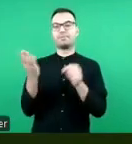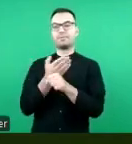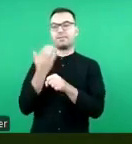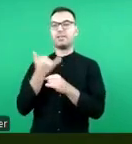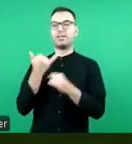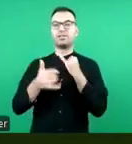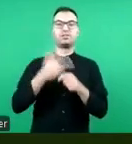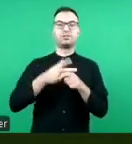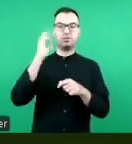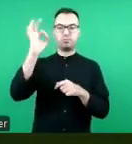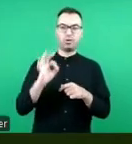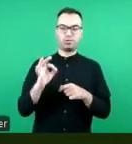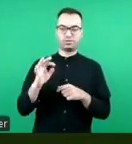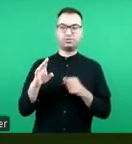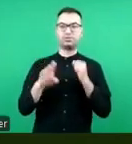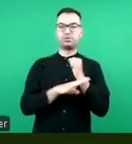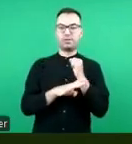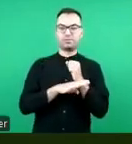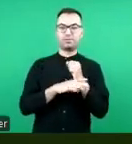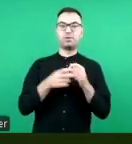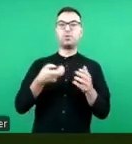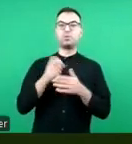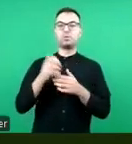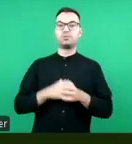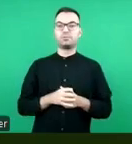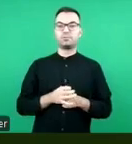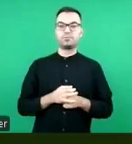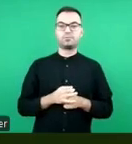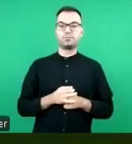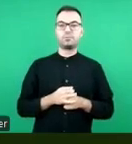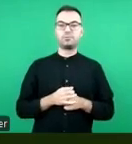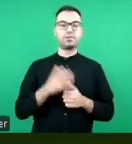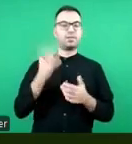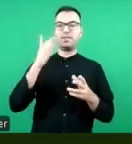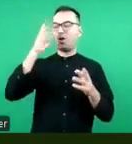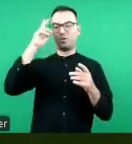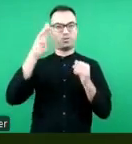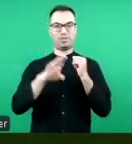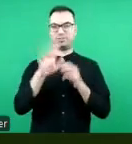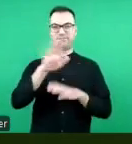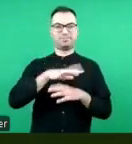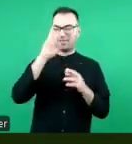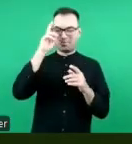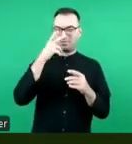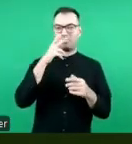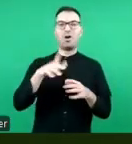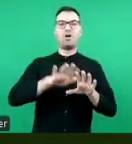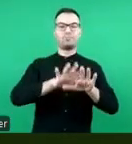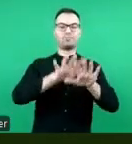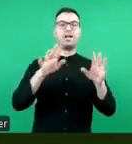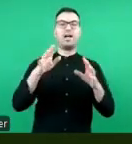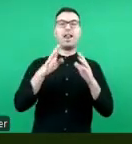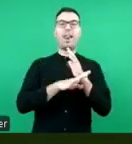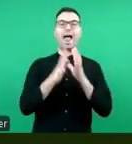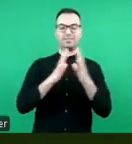of the trees in a stand removed, you will not much recognize it, because the canopy still looks somewhat closed. It's